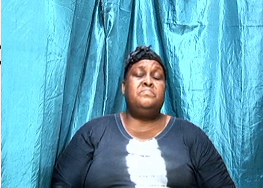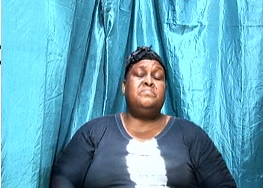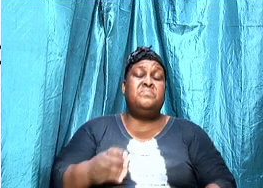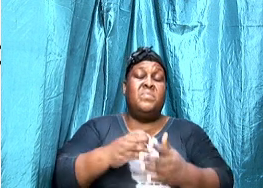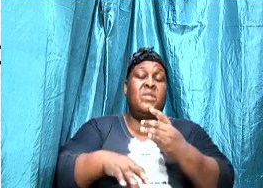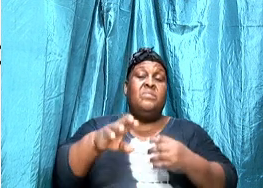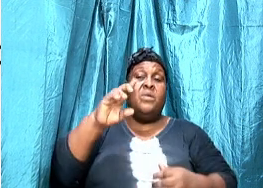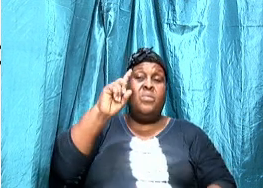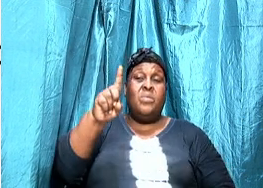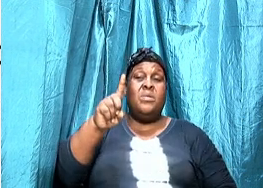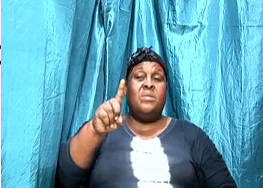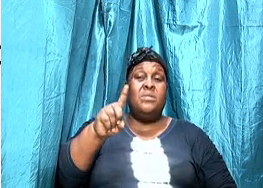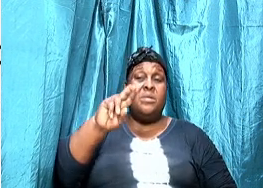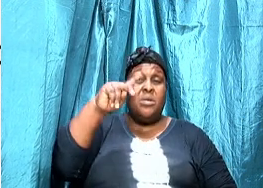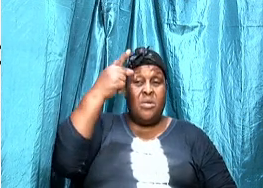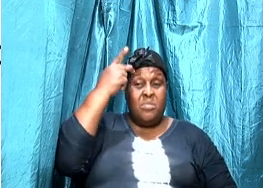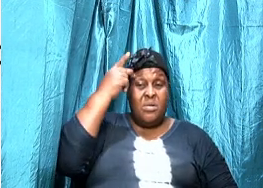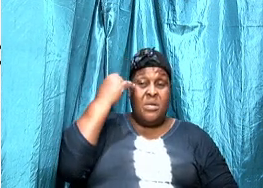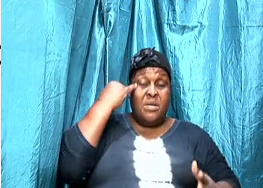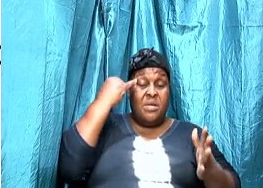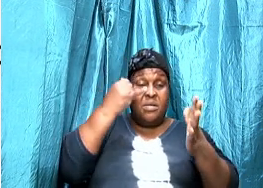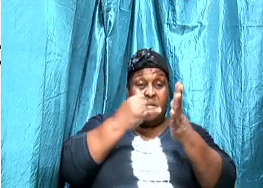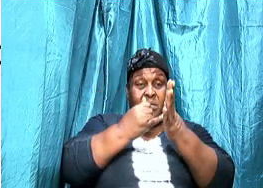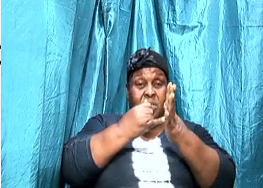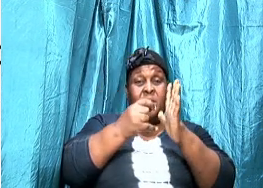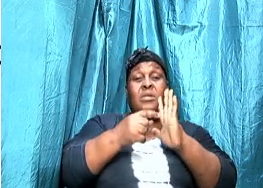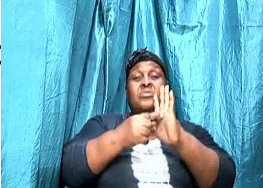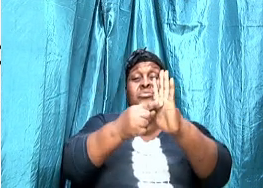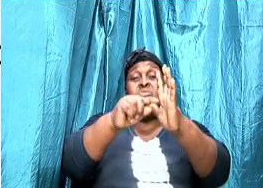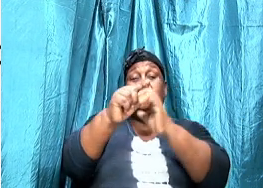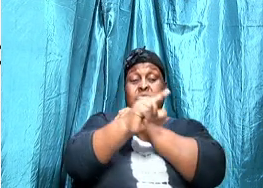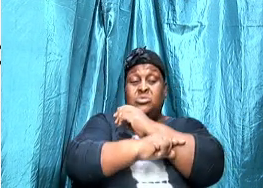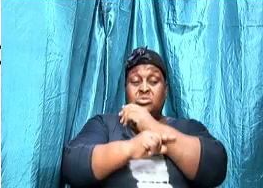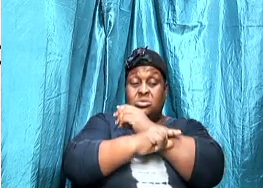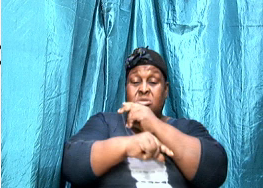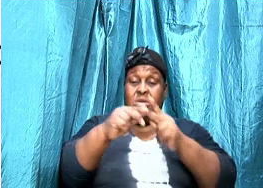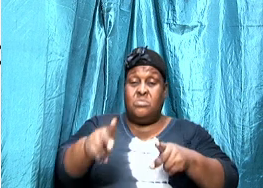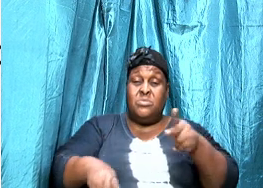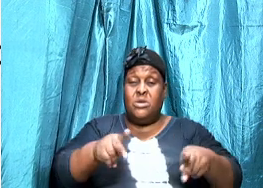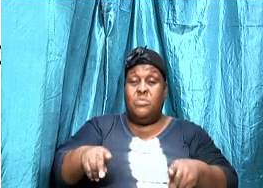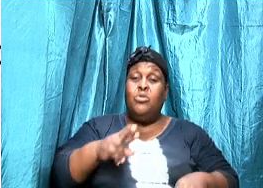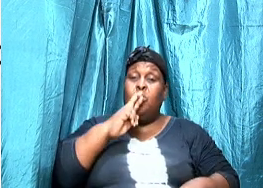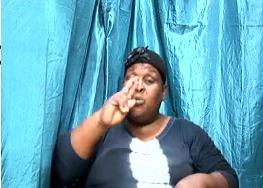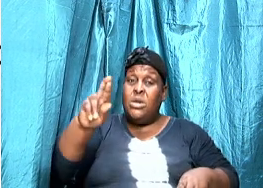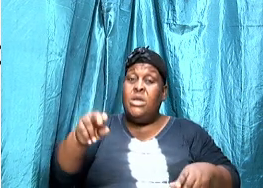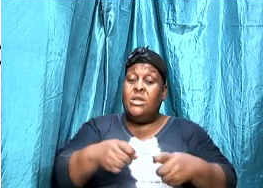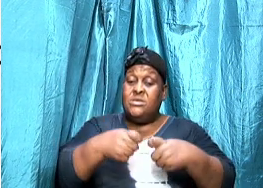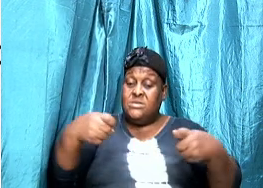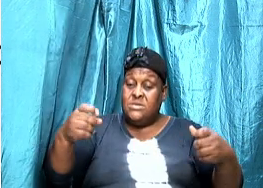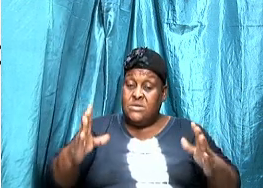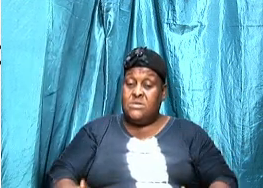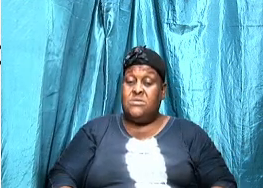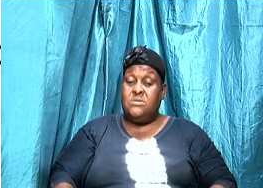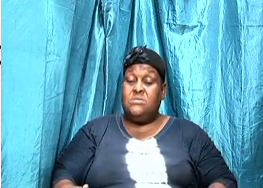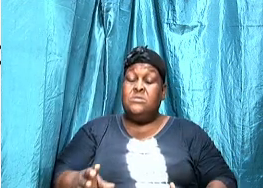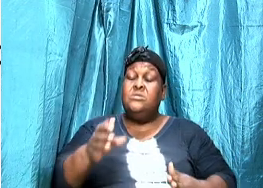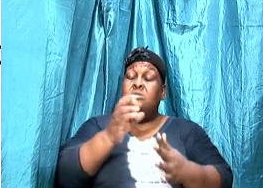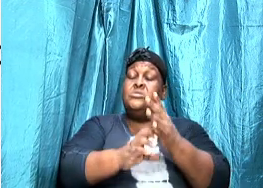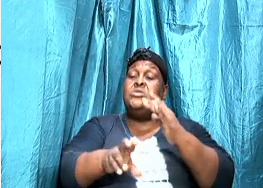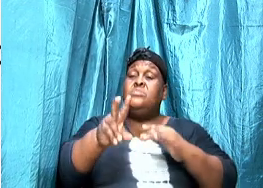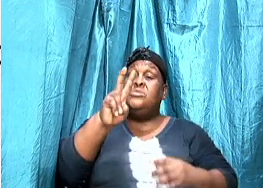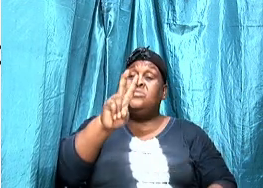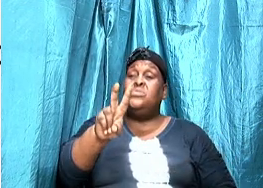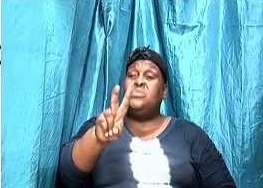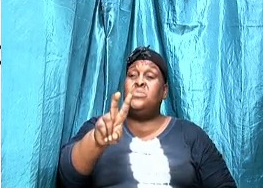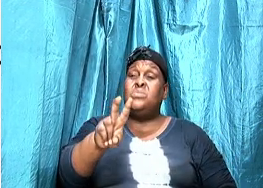1, he would have identified and showed that the Gentiles were really sinners. And in chapter 2,